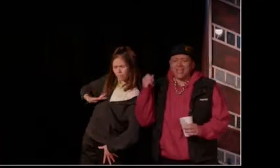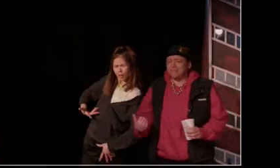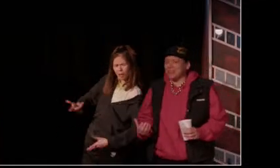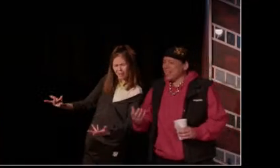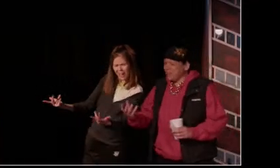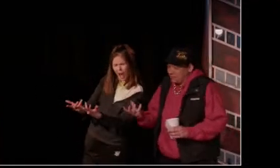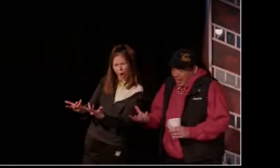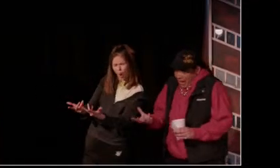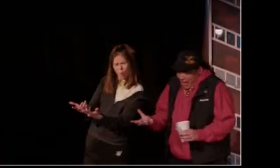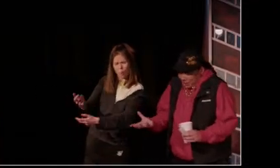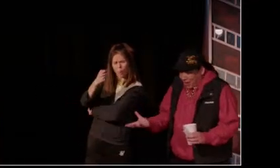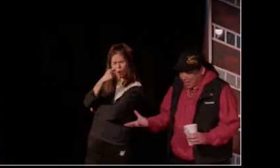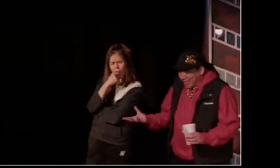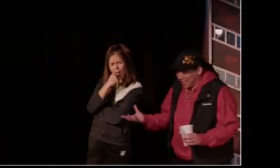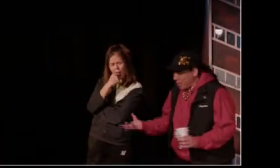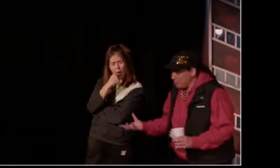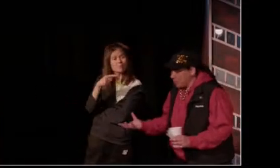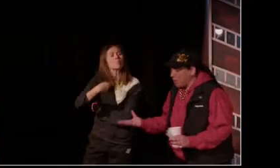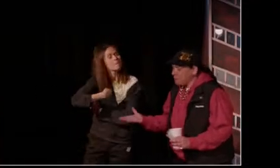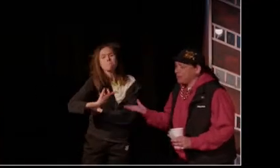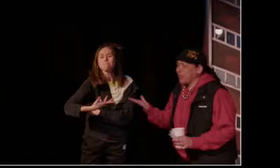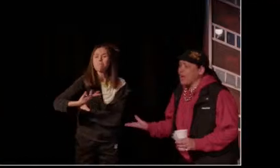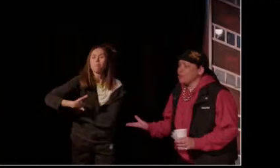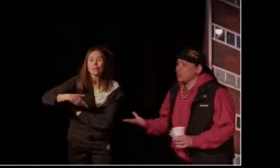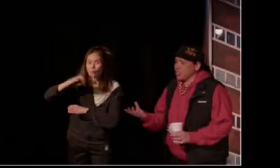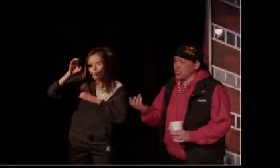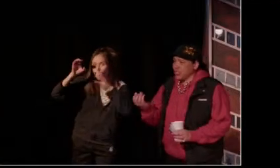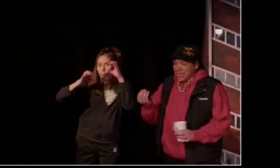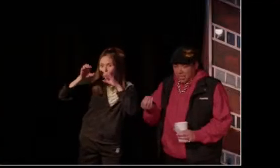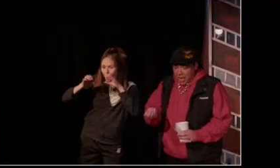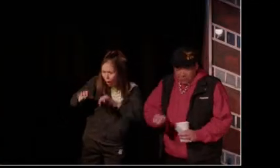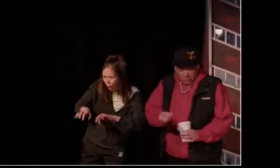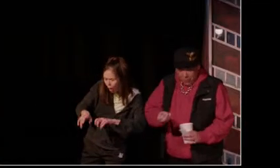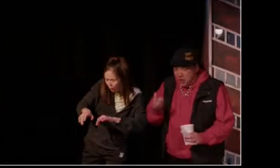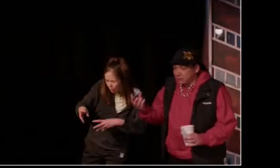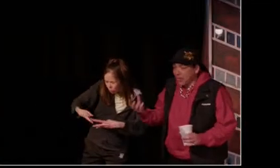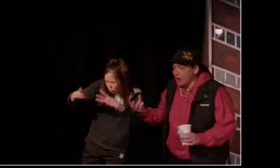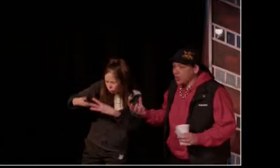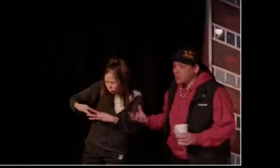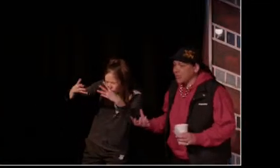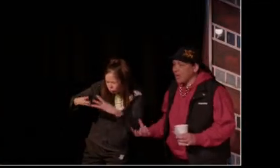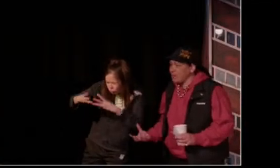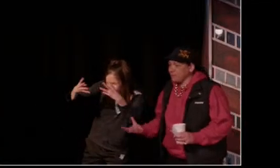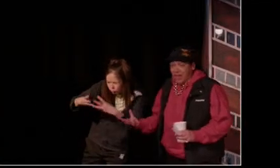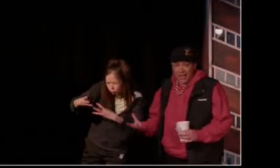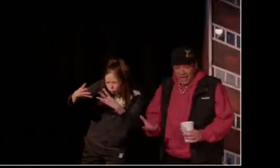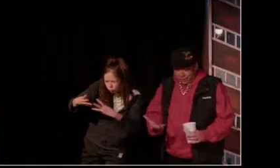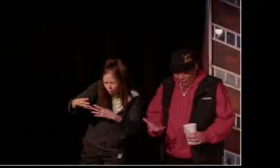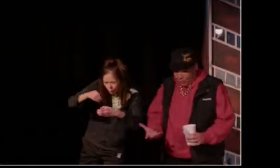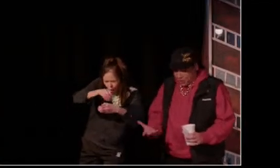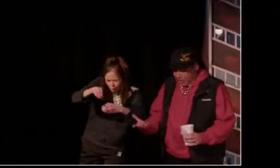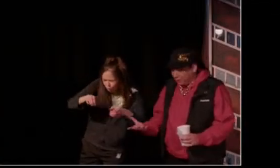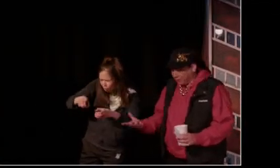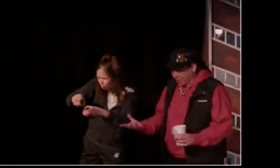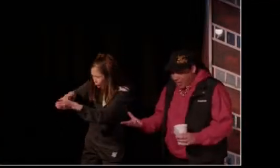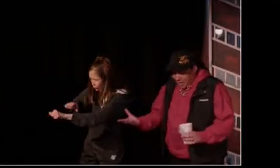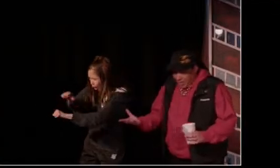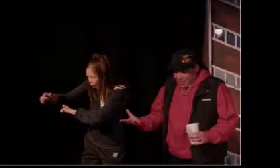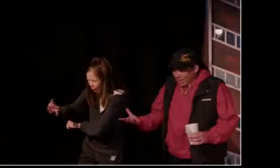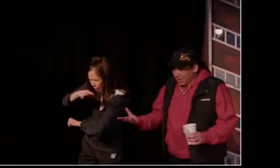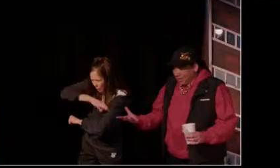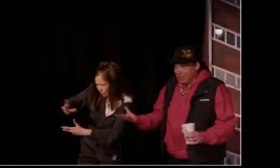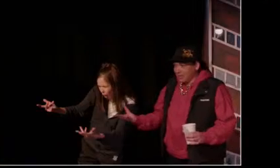But even if I could find example of thousands that had snuffed out human life and flourished